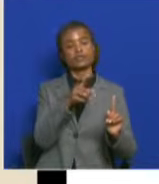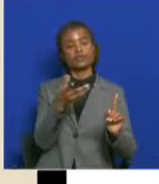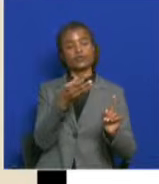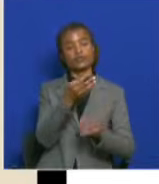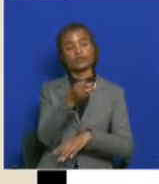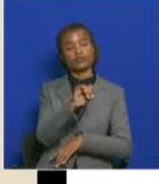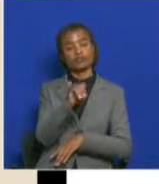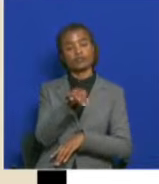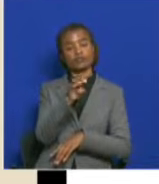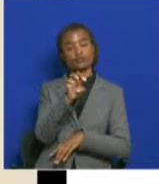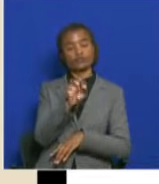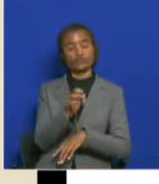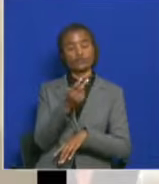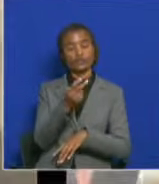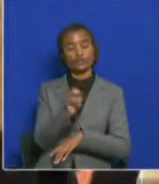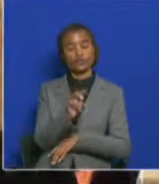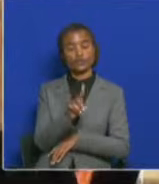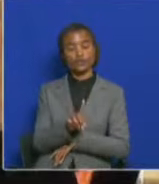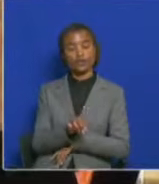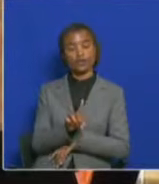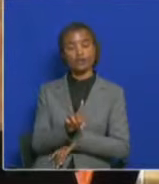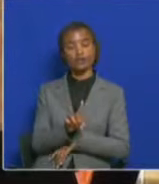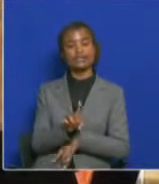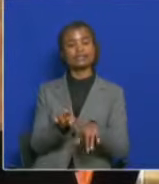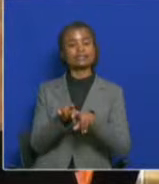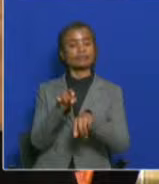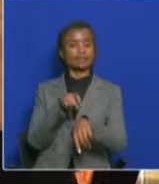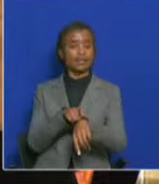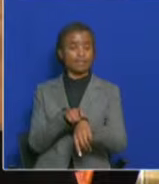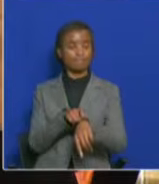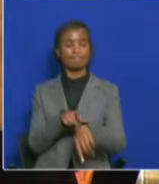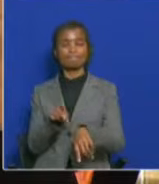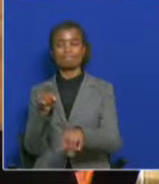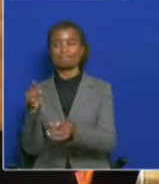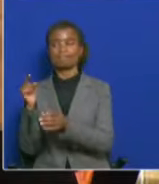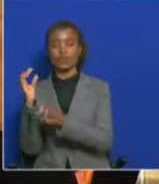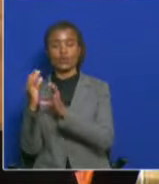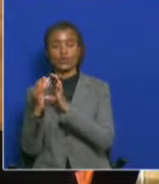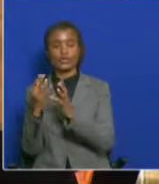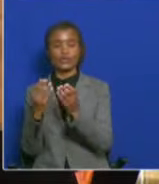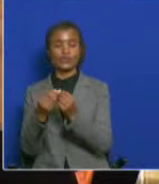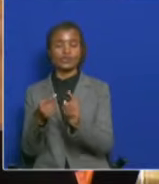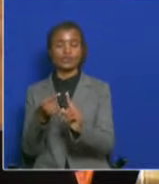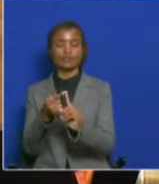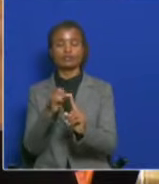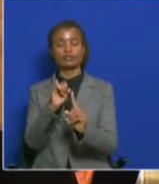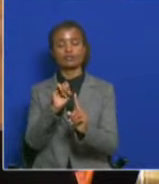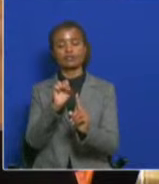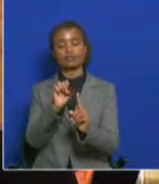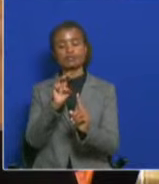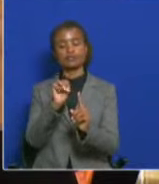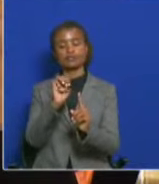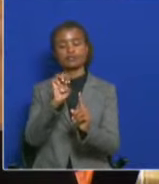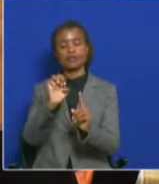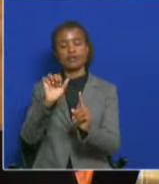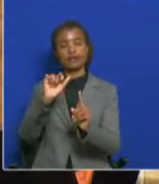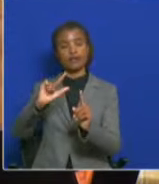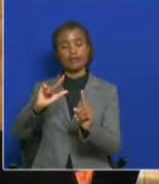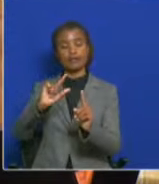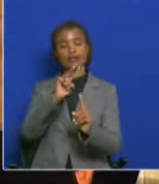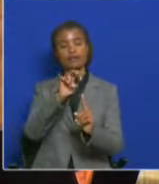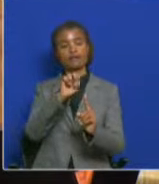conversation happening in parallel with Mr. Valley, Mr. Ismail Valley, for an attempt to secure and to